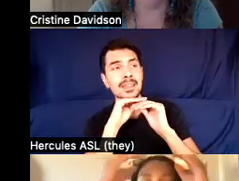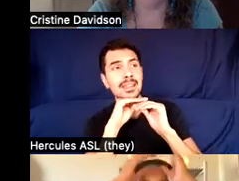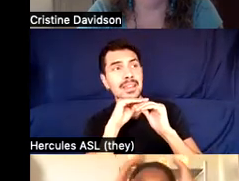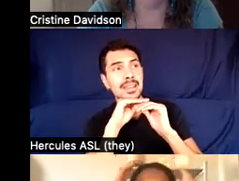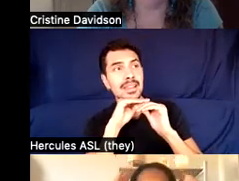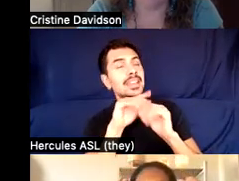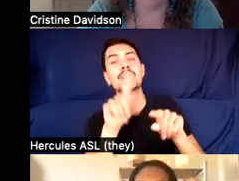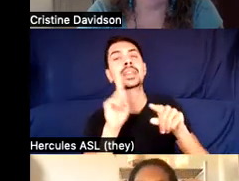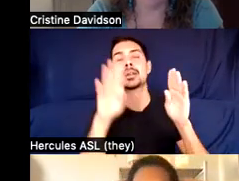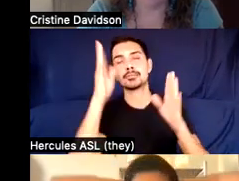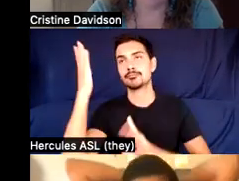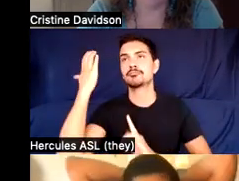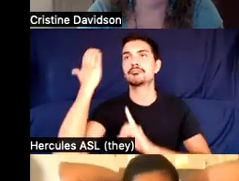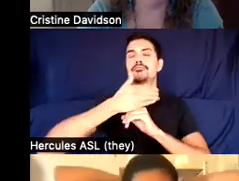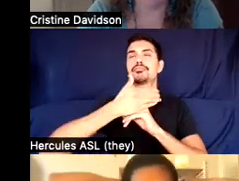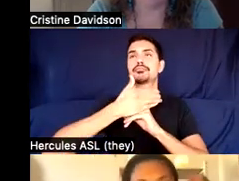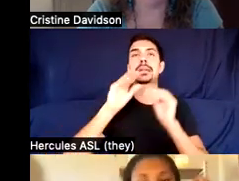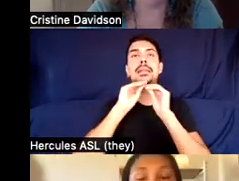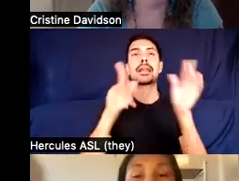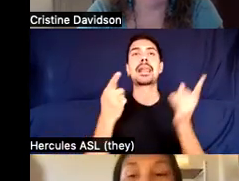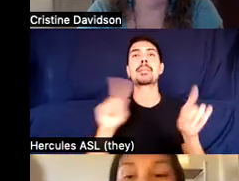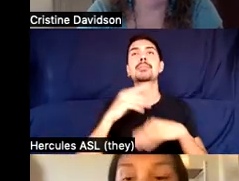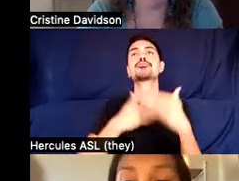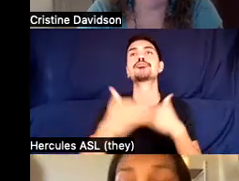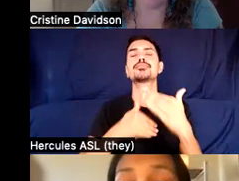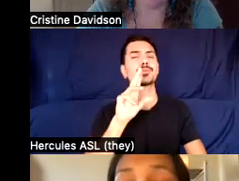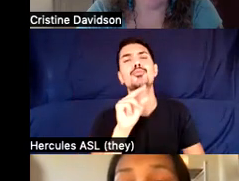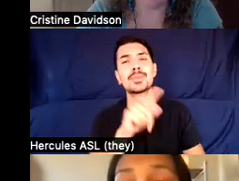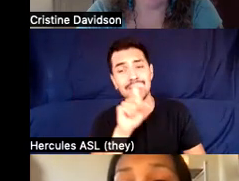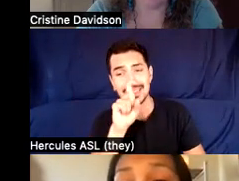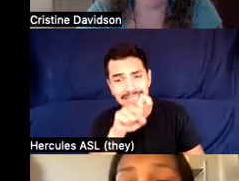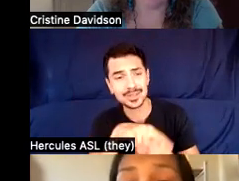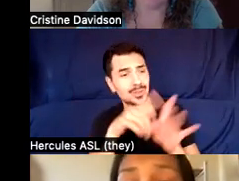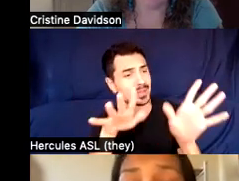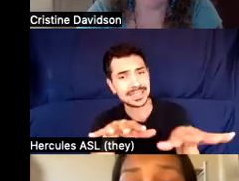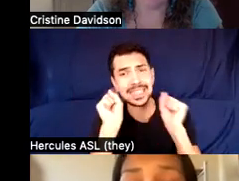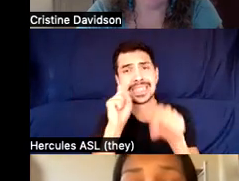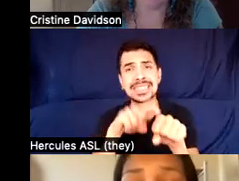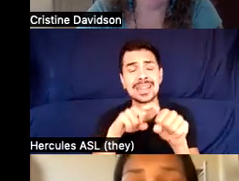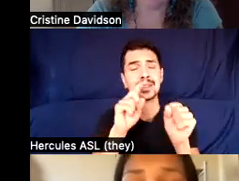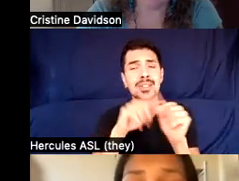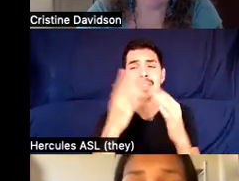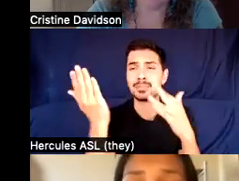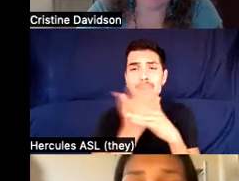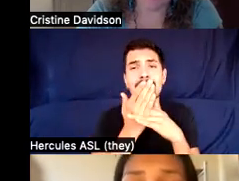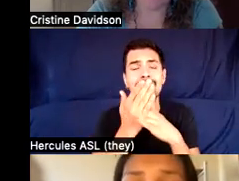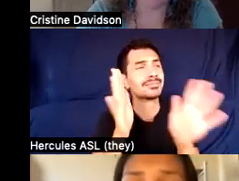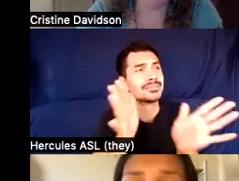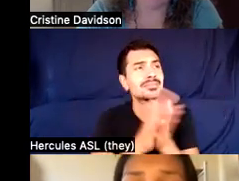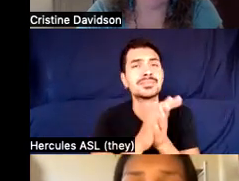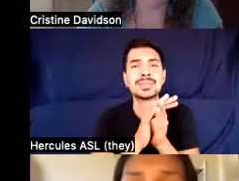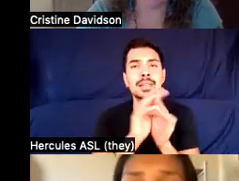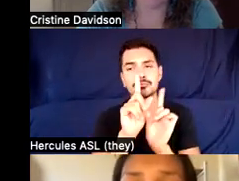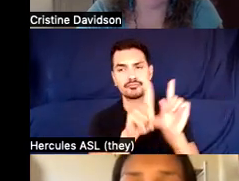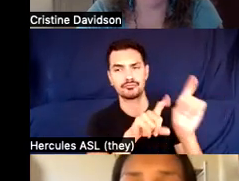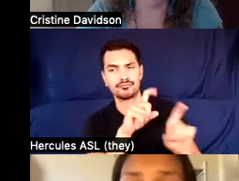take some time, if you need, whatever that is, I think just kind of reiterating, like asking some questions around that, like what are